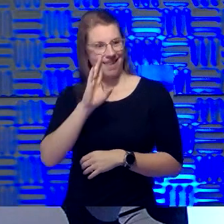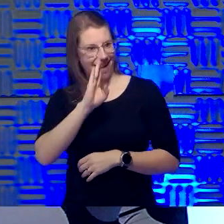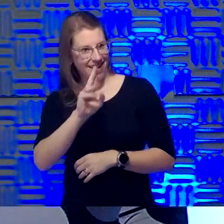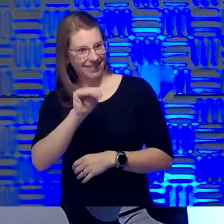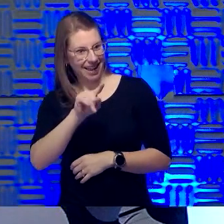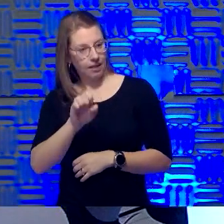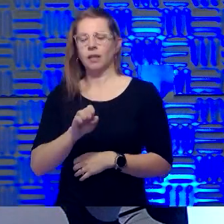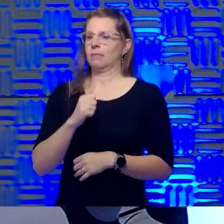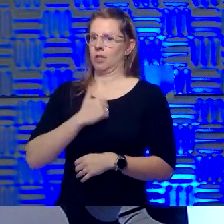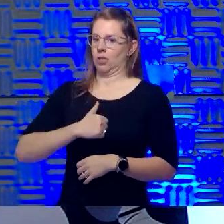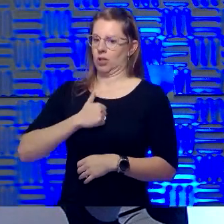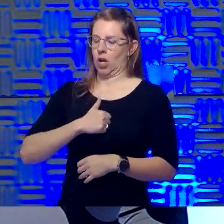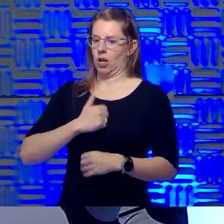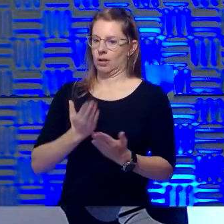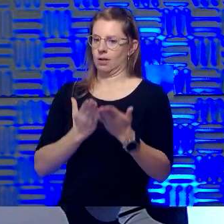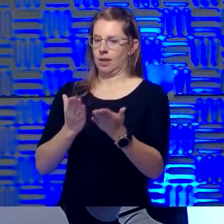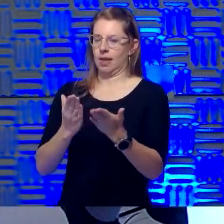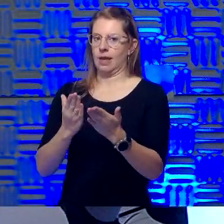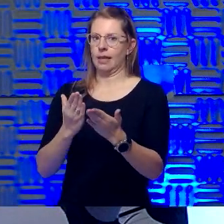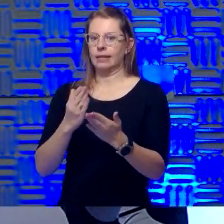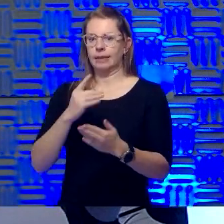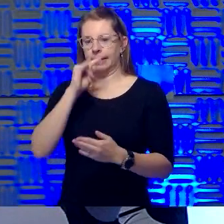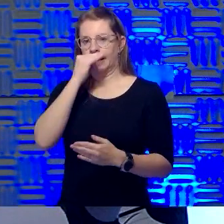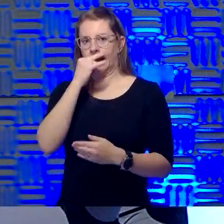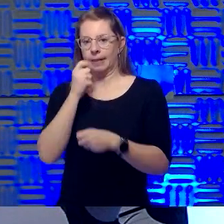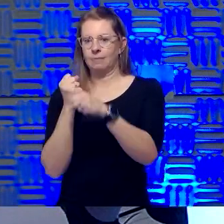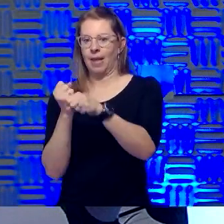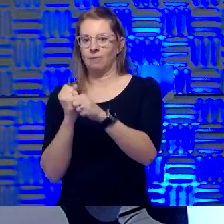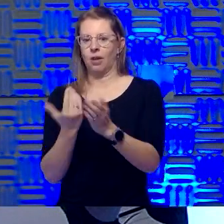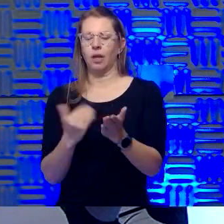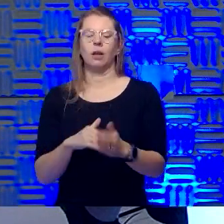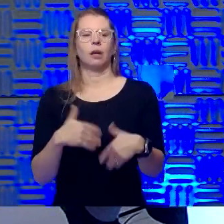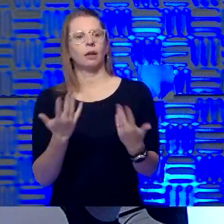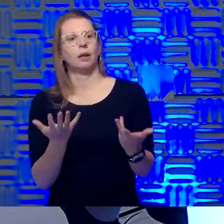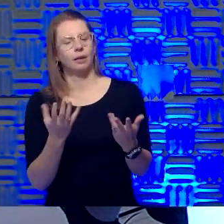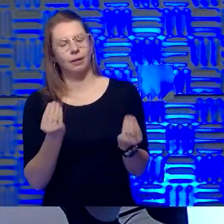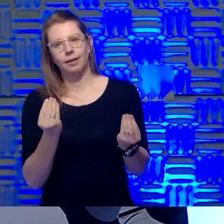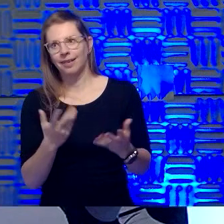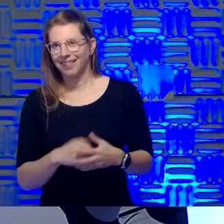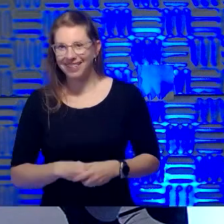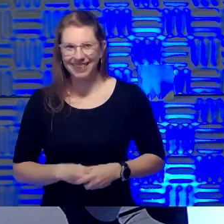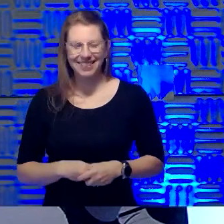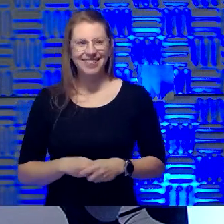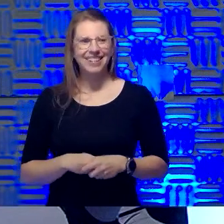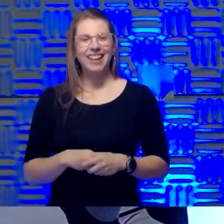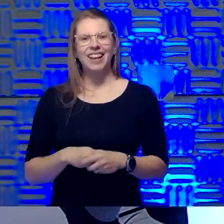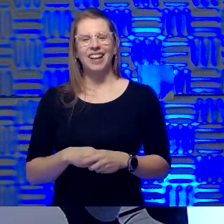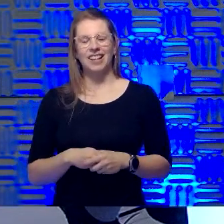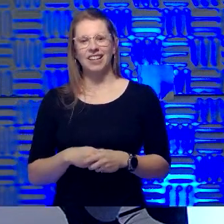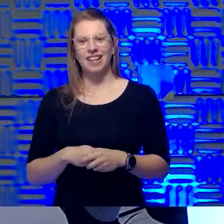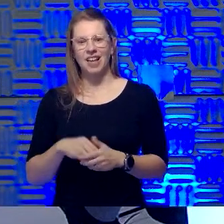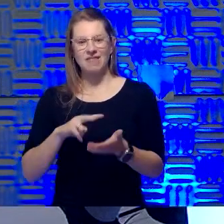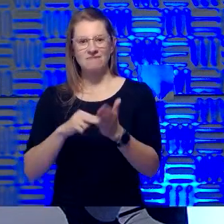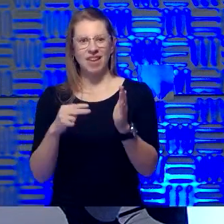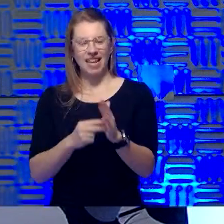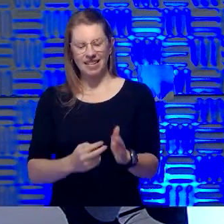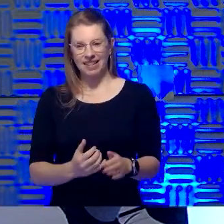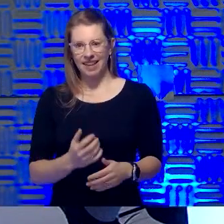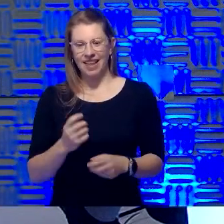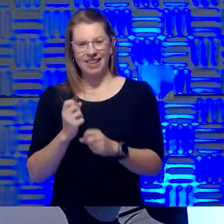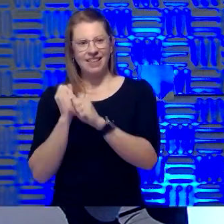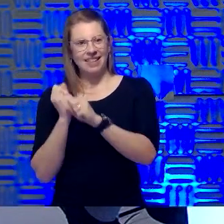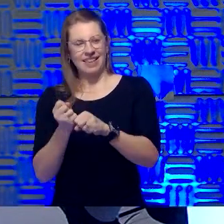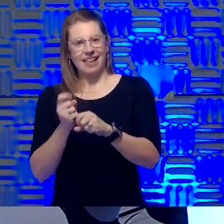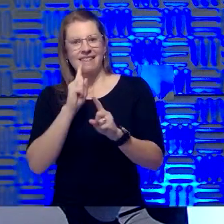I'm sorry to bring up kids baseball again, but yeah, we didn't. Did we strike out on our answer yesterday? So. Yeah,